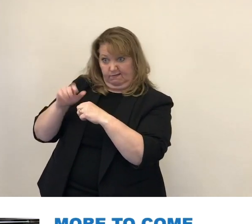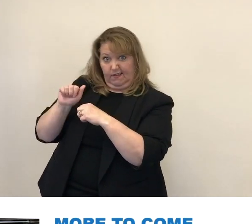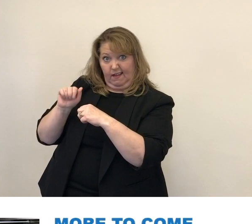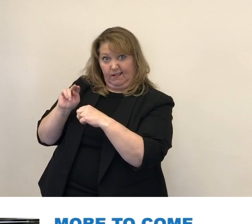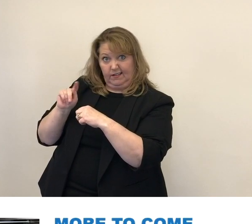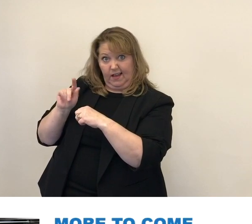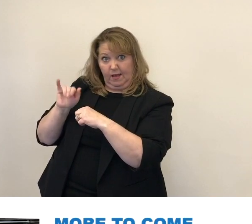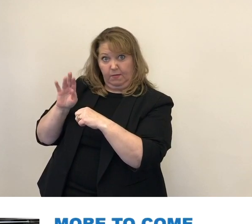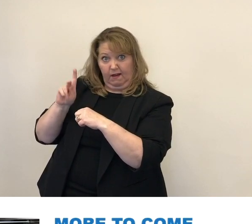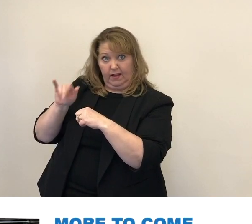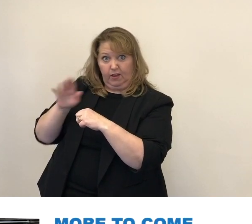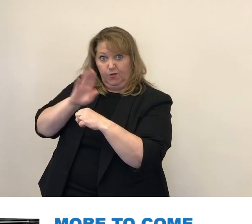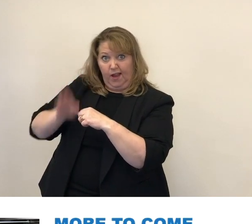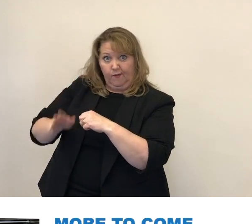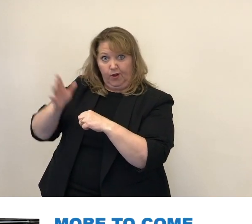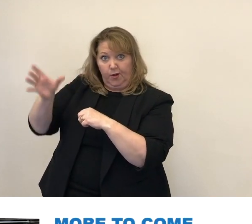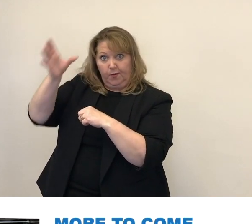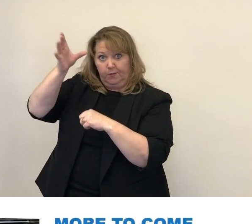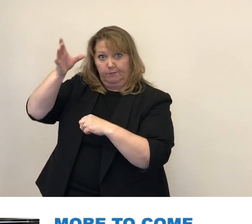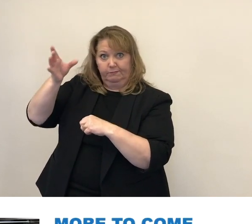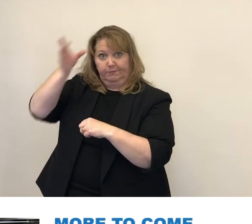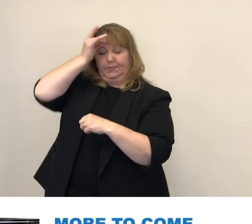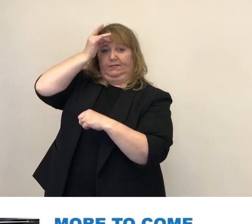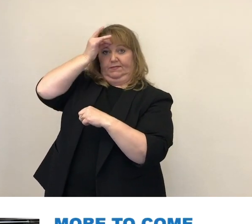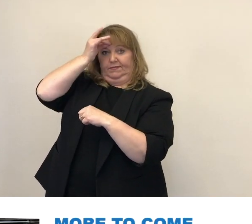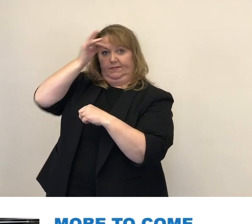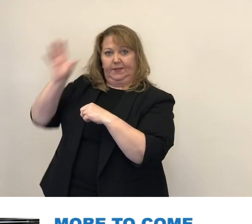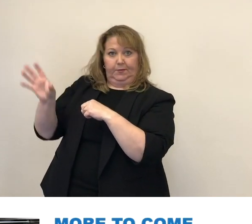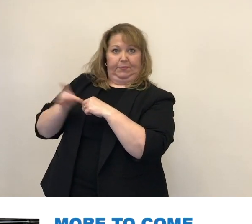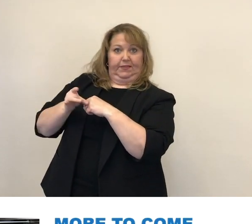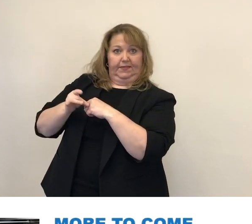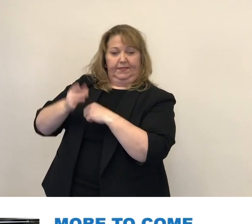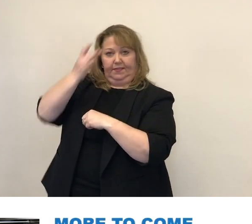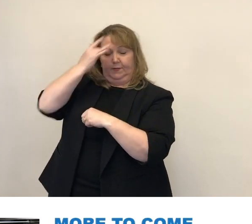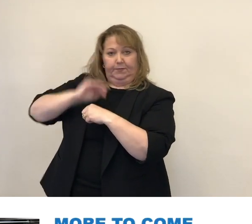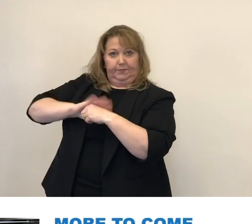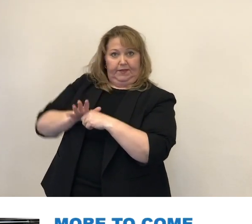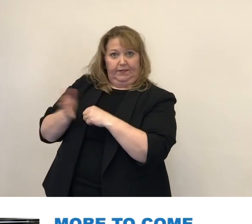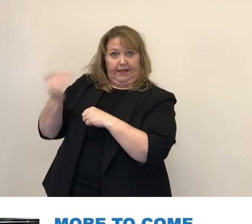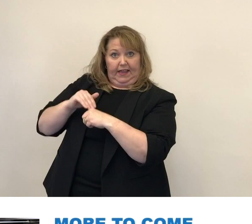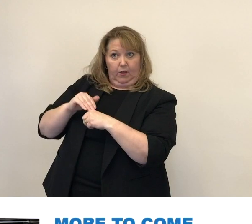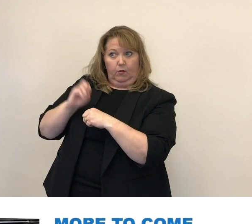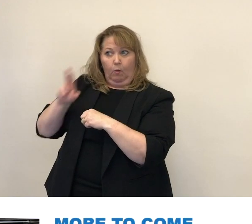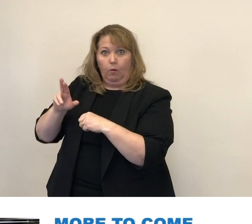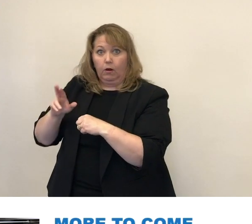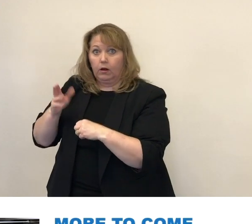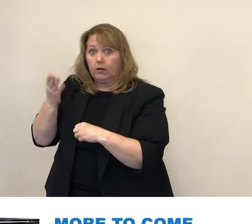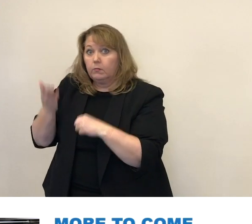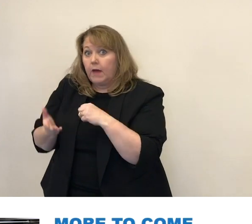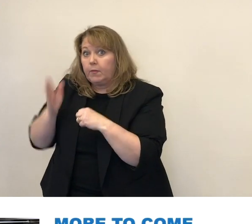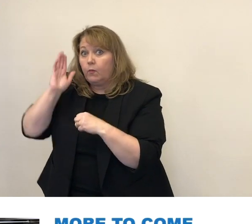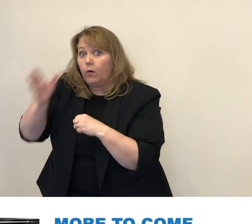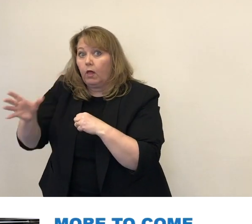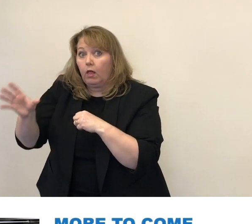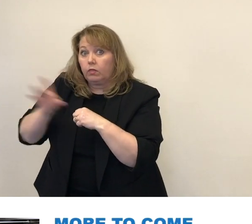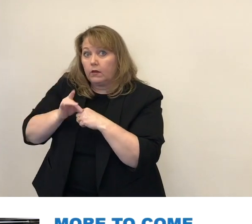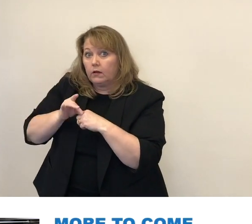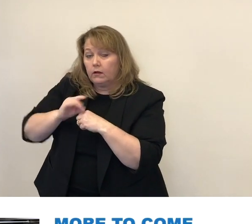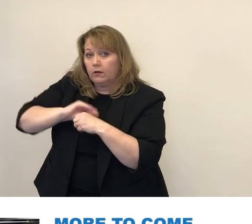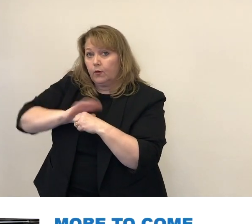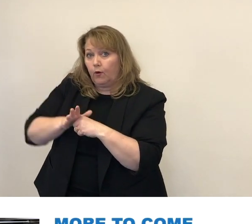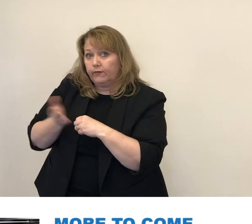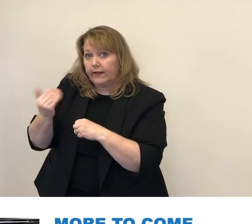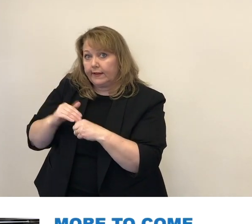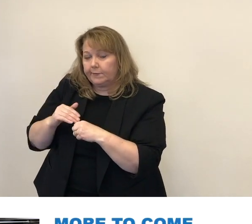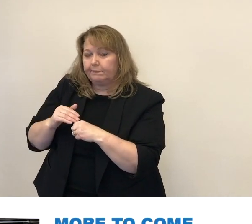gathering the data on that, and we may have answers for that in the coming future, because that's a very important question as we come out of this. But right